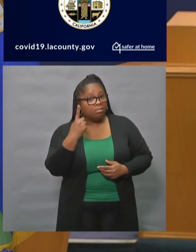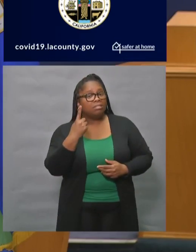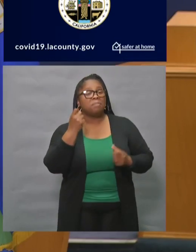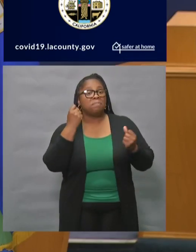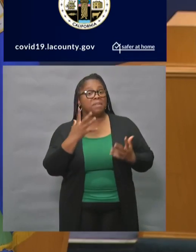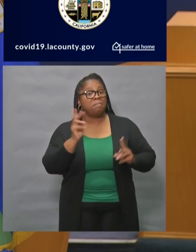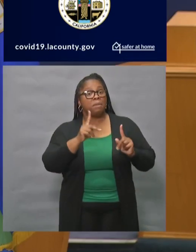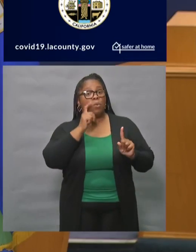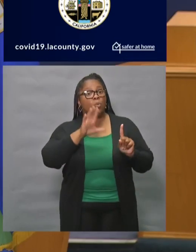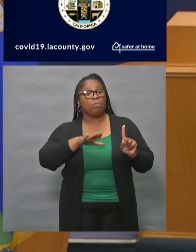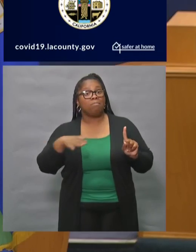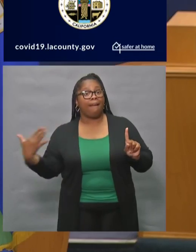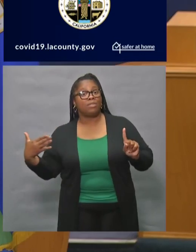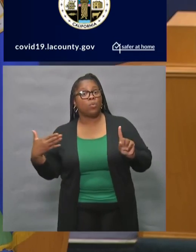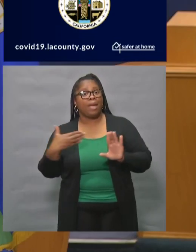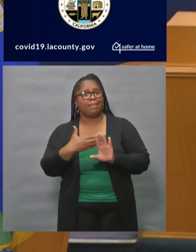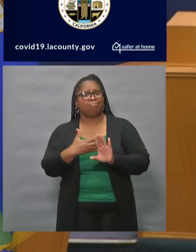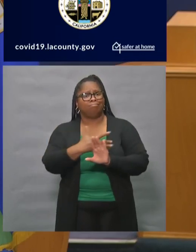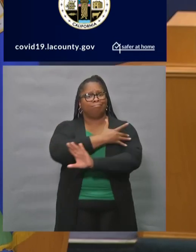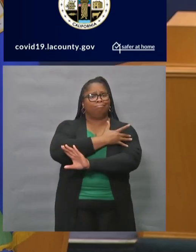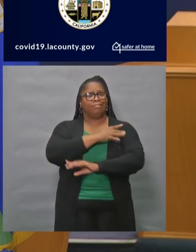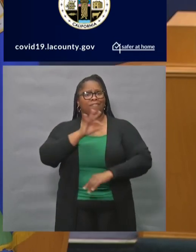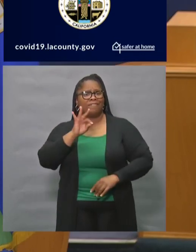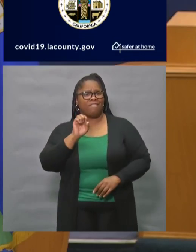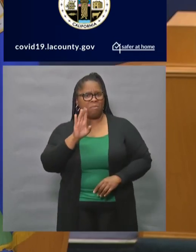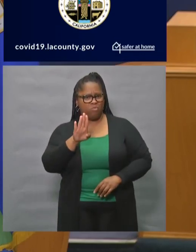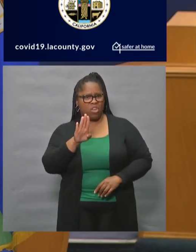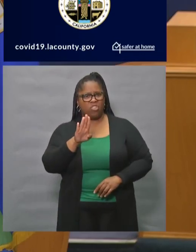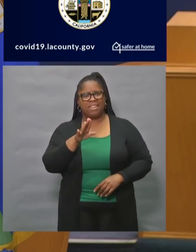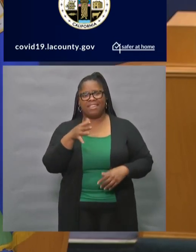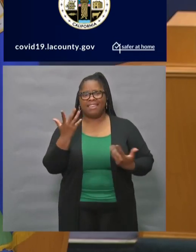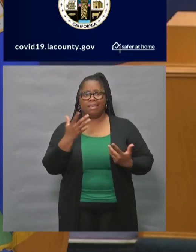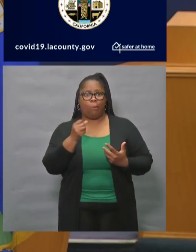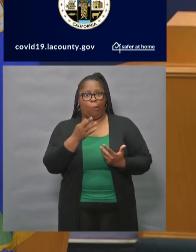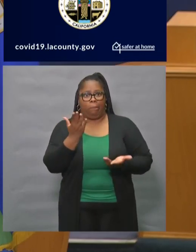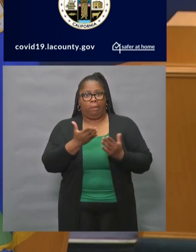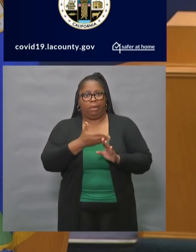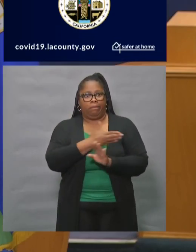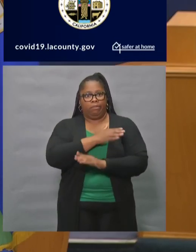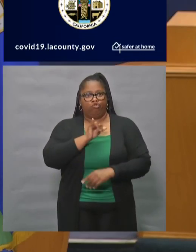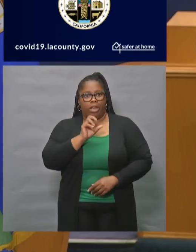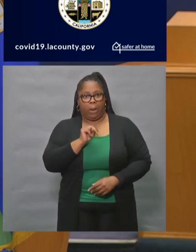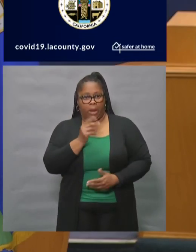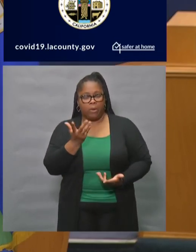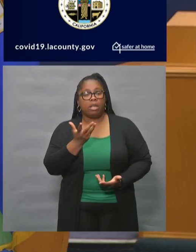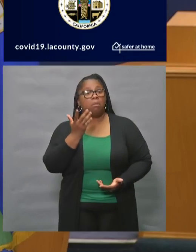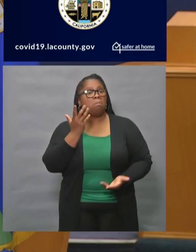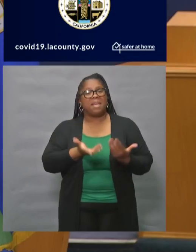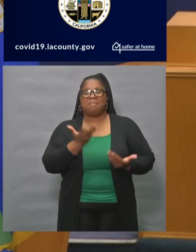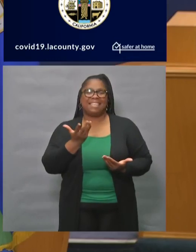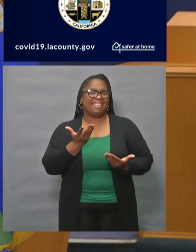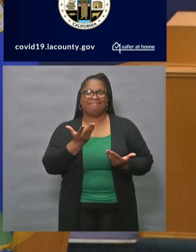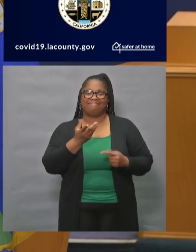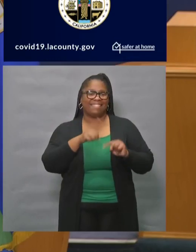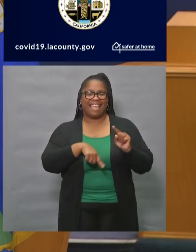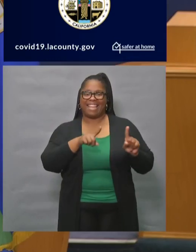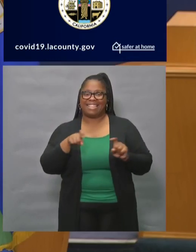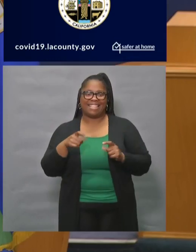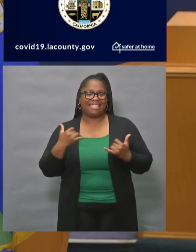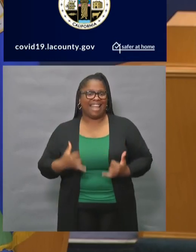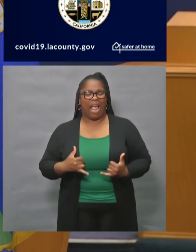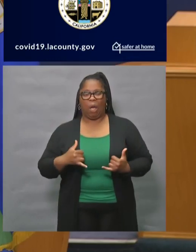who passed away early on in February or even earlier may not be able to test them any longer. So